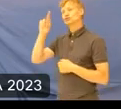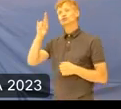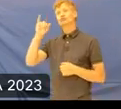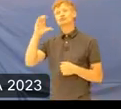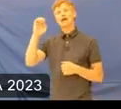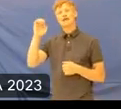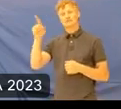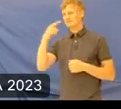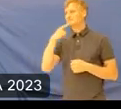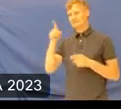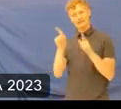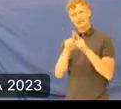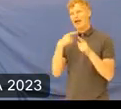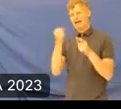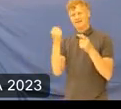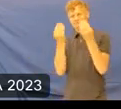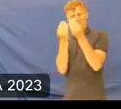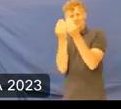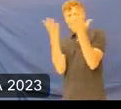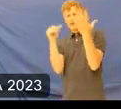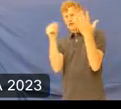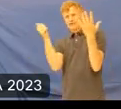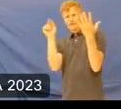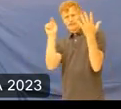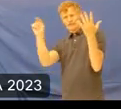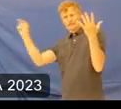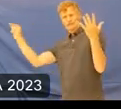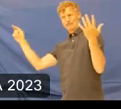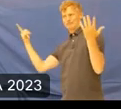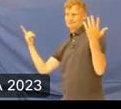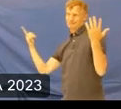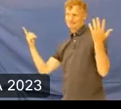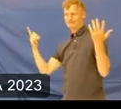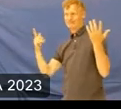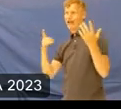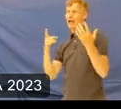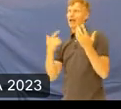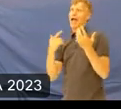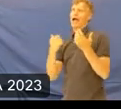And so then we wish he had told us more about.